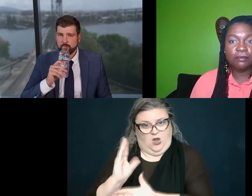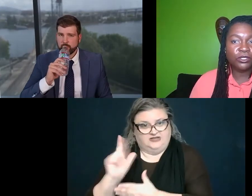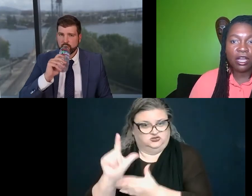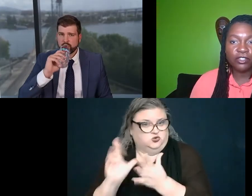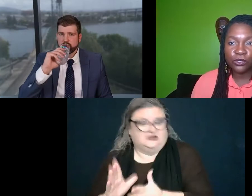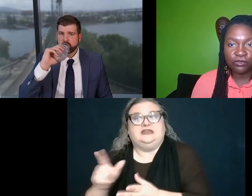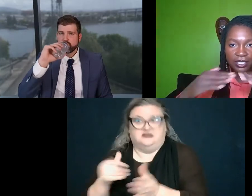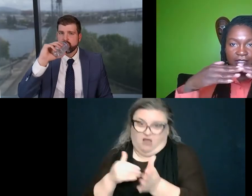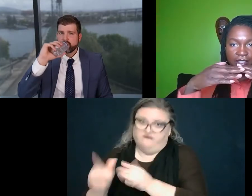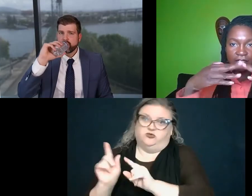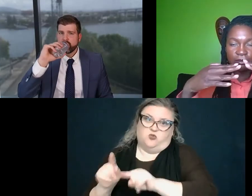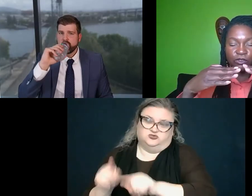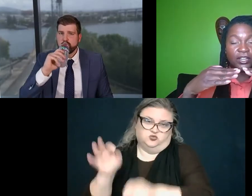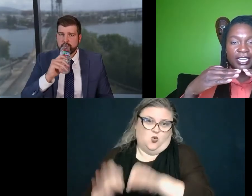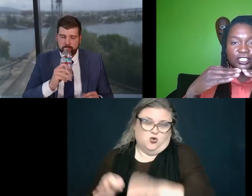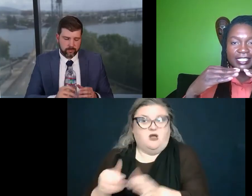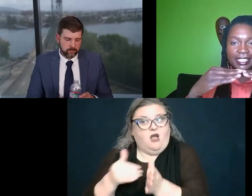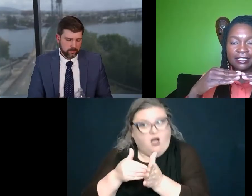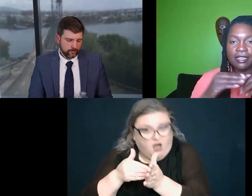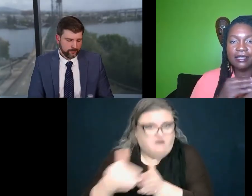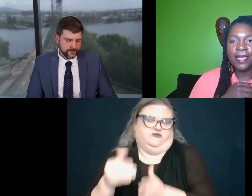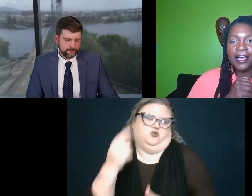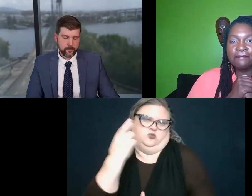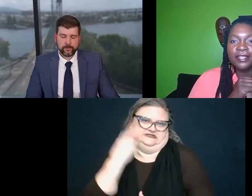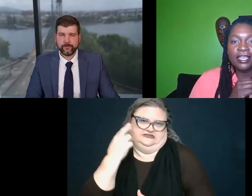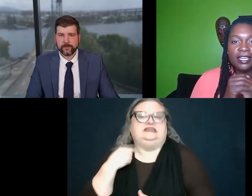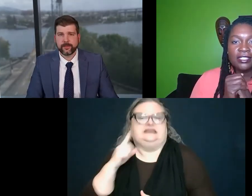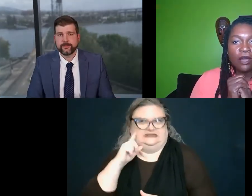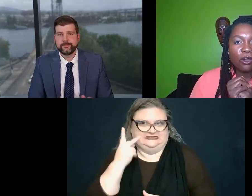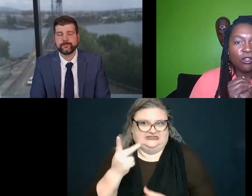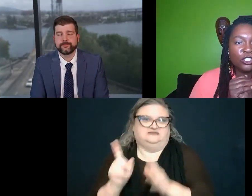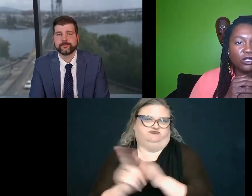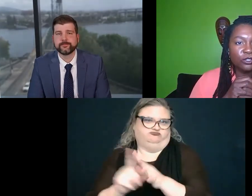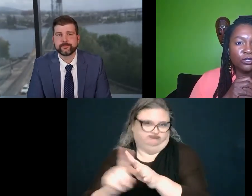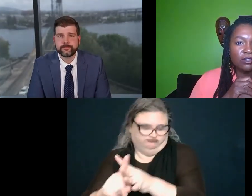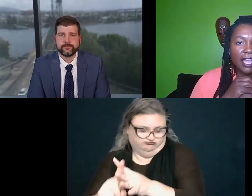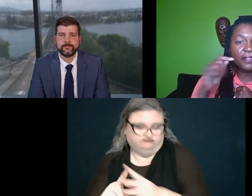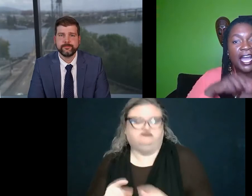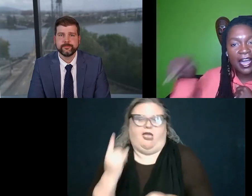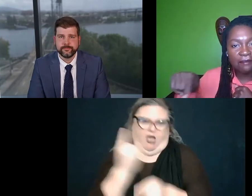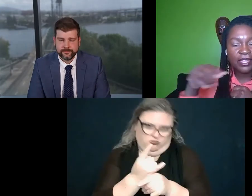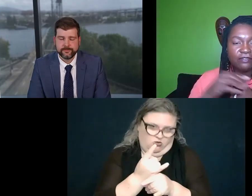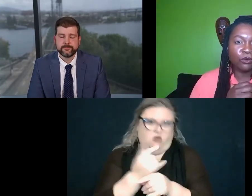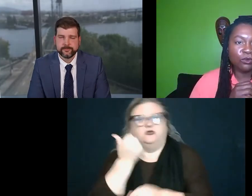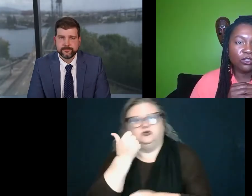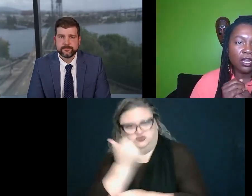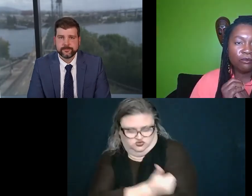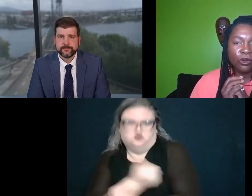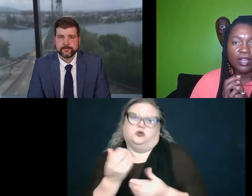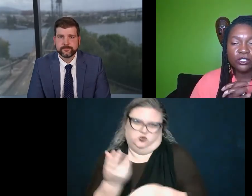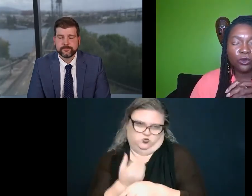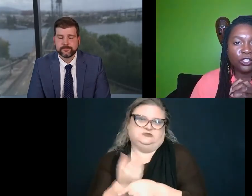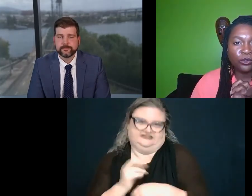people. And he says the most often, sort of the most frequent connection he sees is alcohol and drug use at the time that